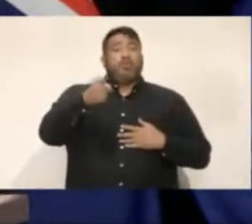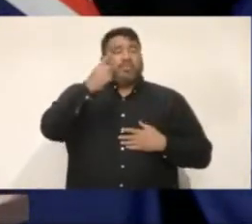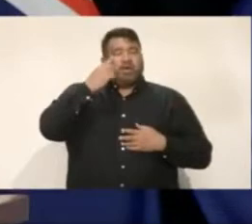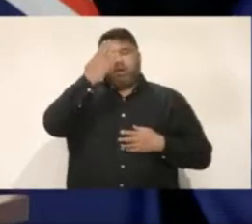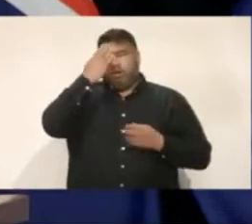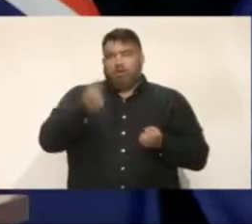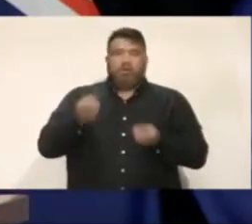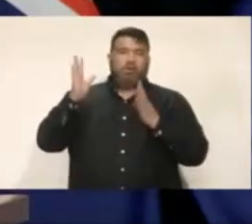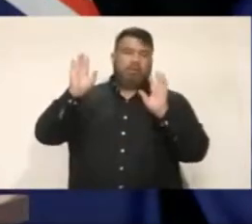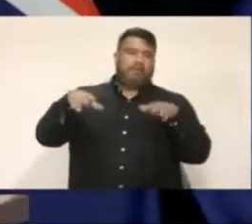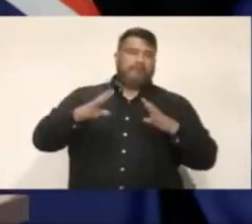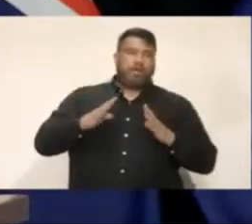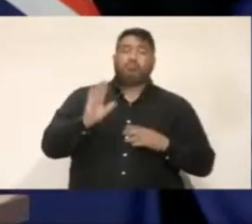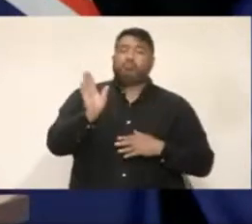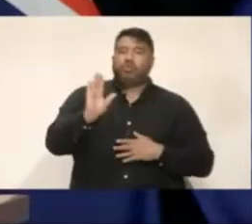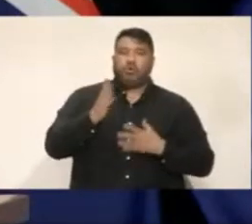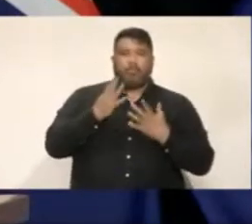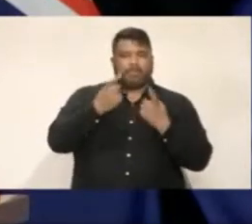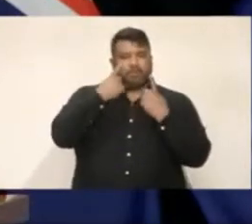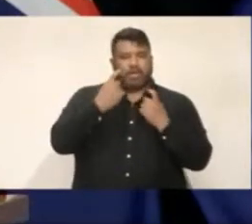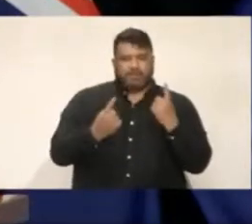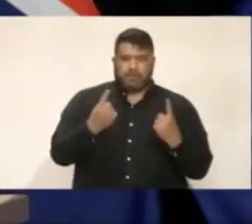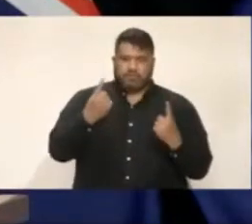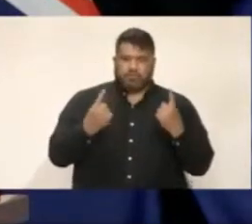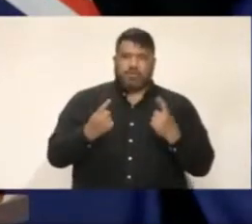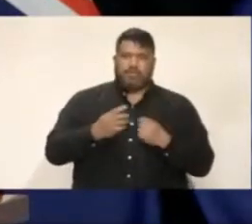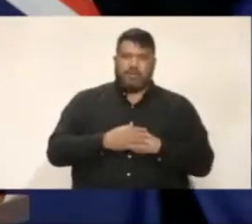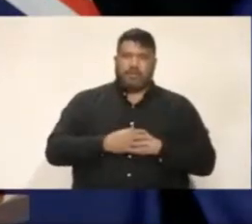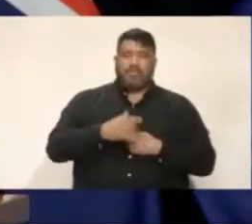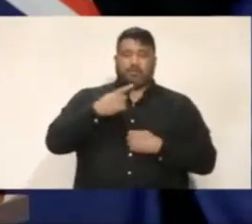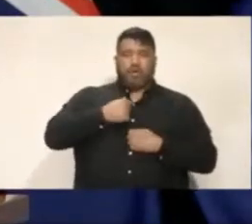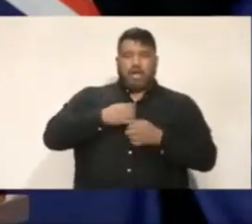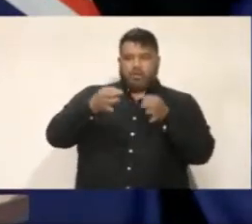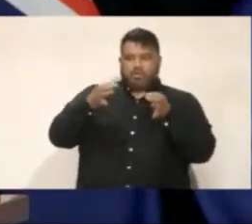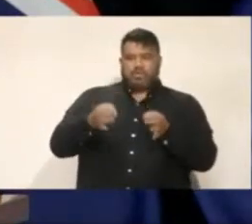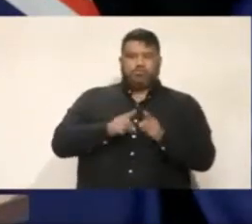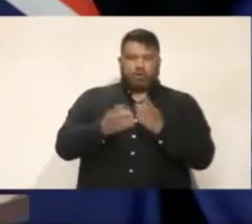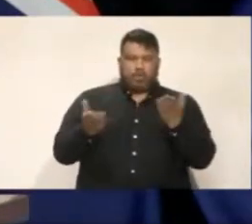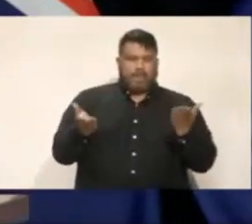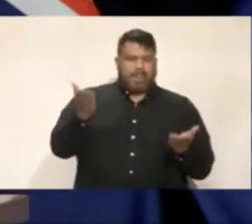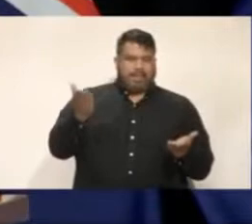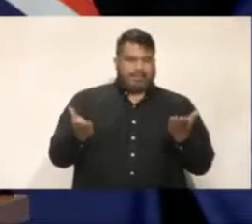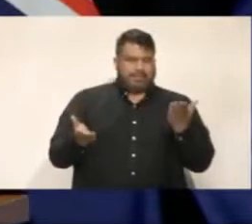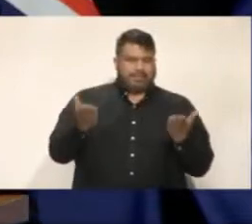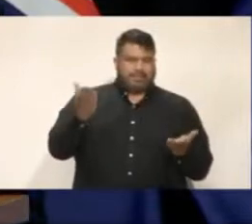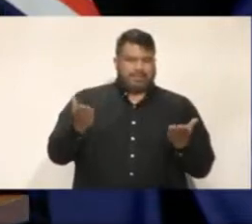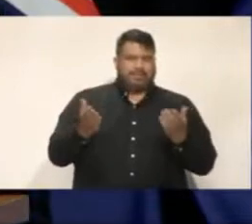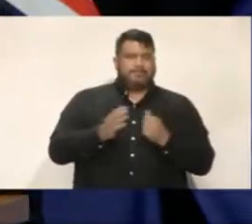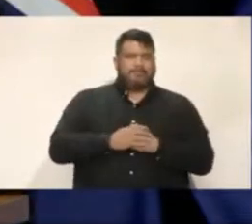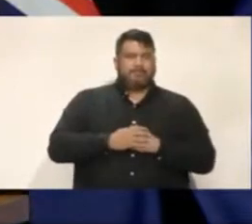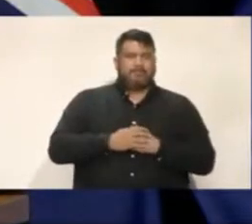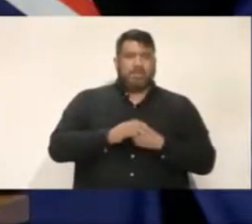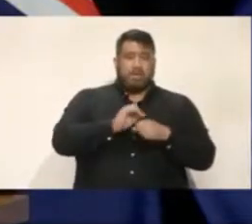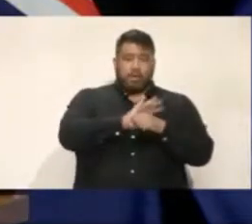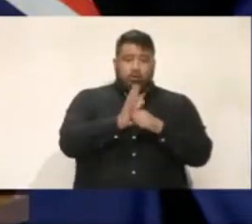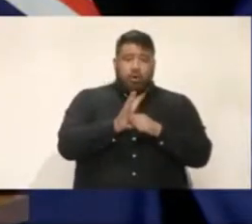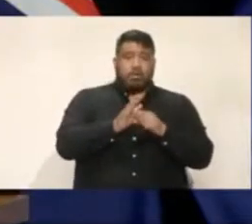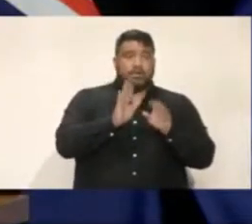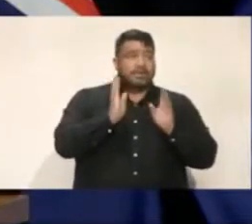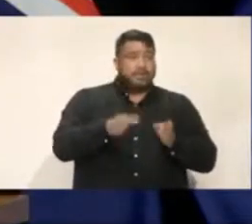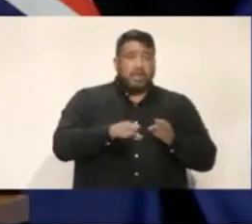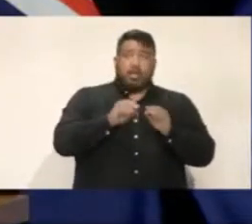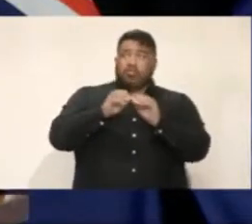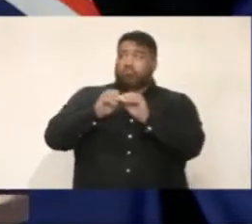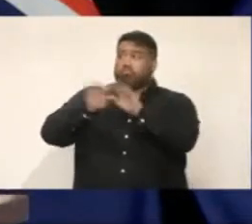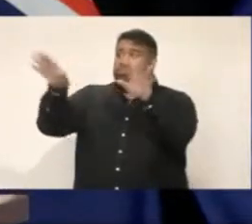look after one another. And this is what this decision balances. The reality is that as the virus continues to circulate in the